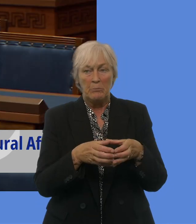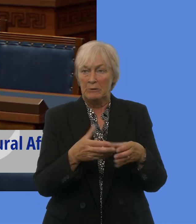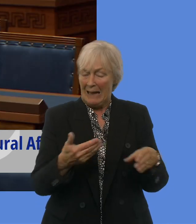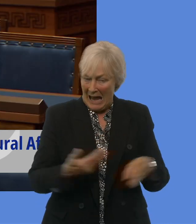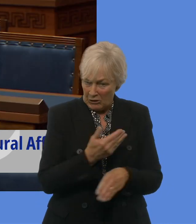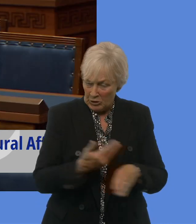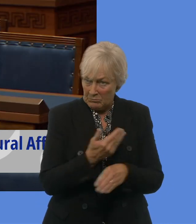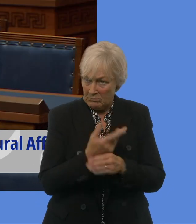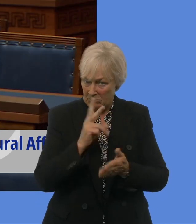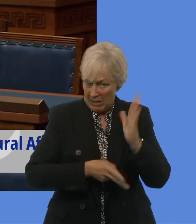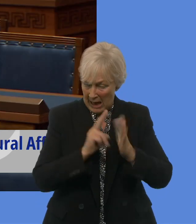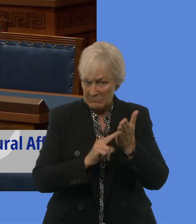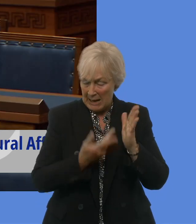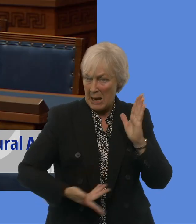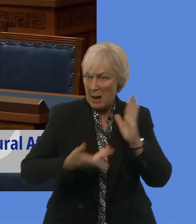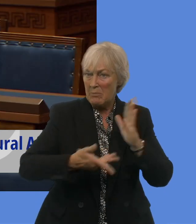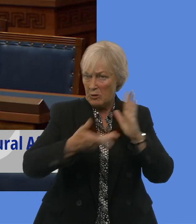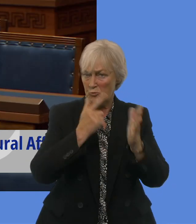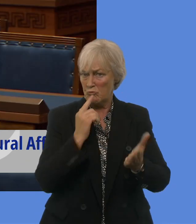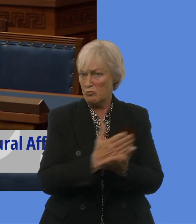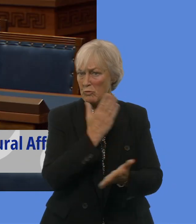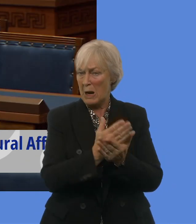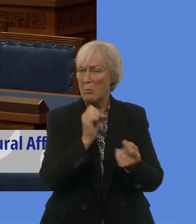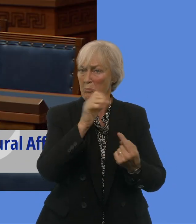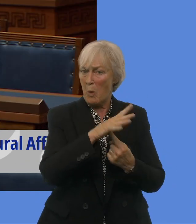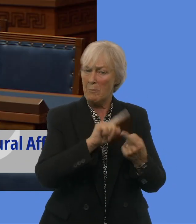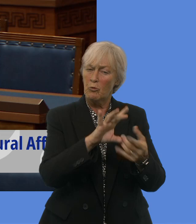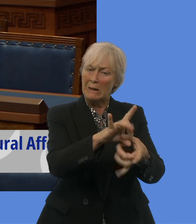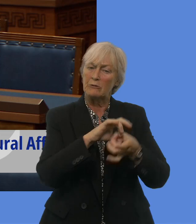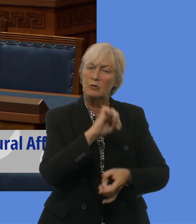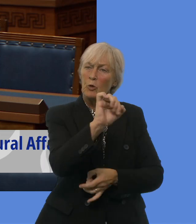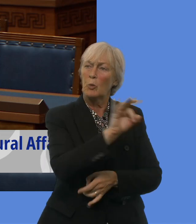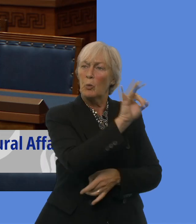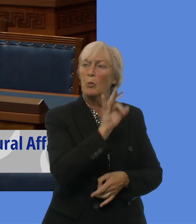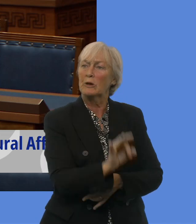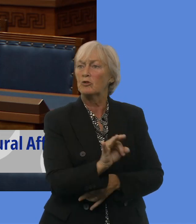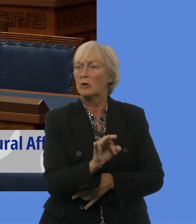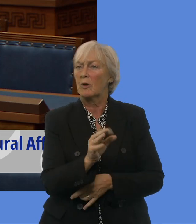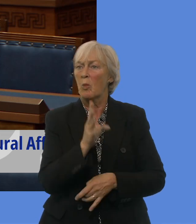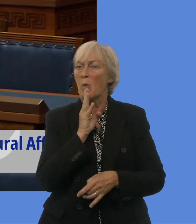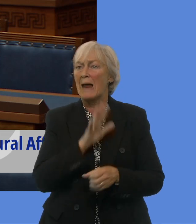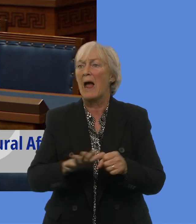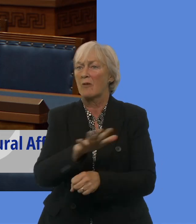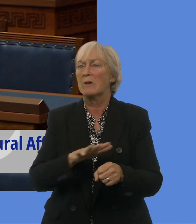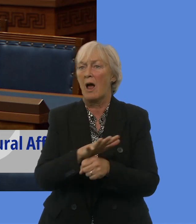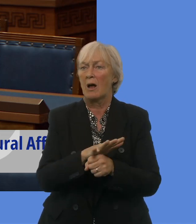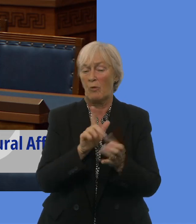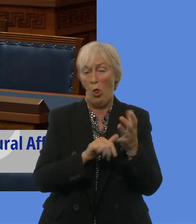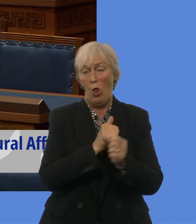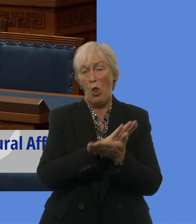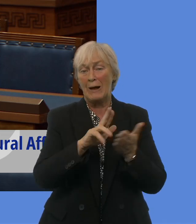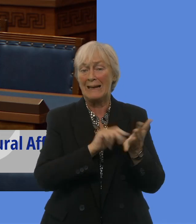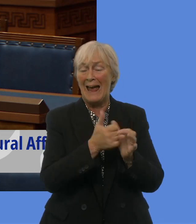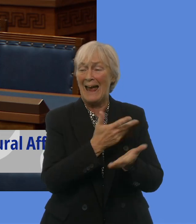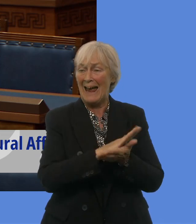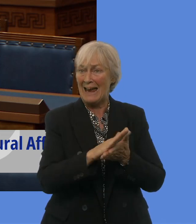Plan. It's really important that we do that, but more specifically in relation to this question on bathing water sites and Lough Neagh, as you have raised it,